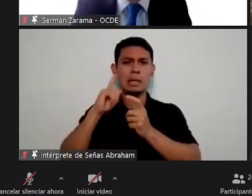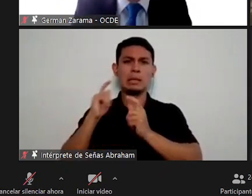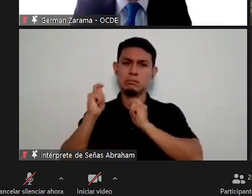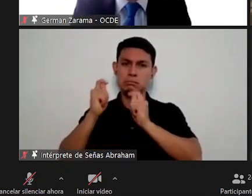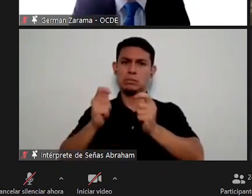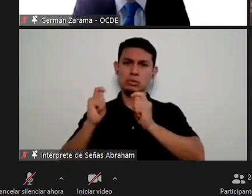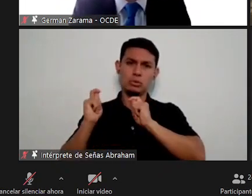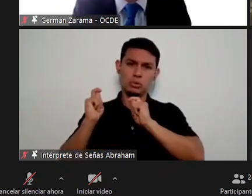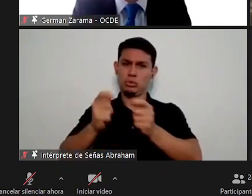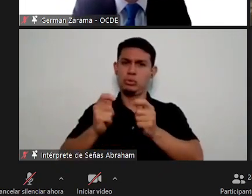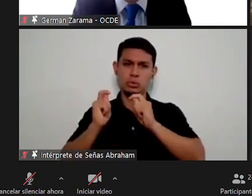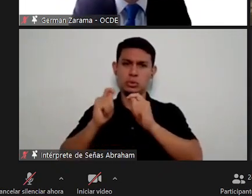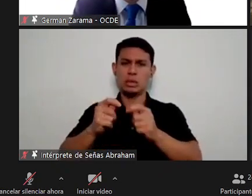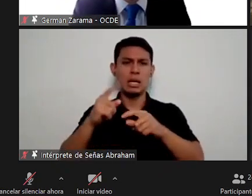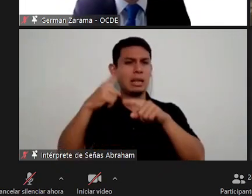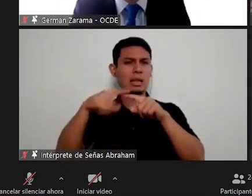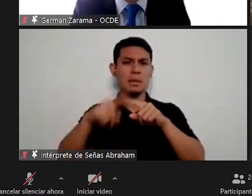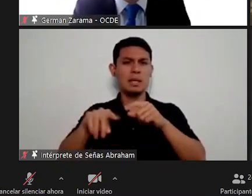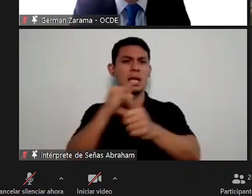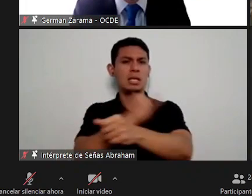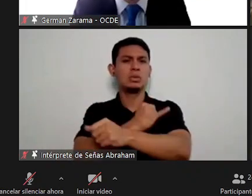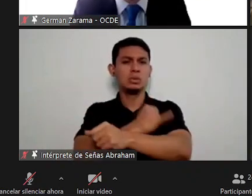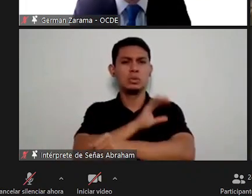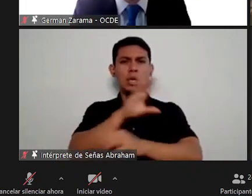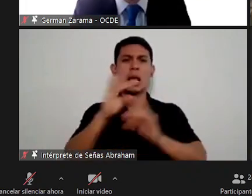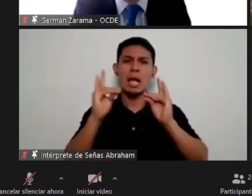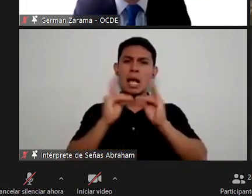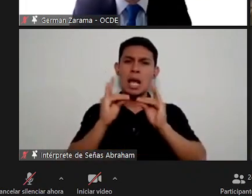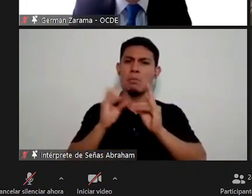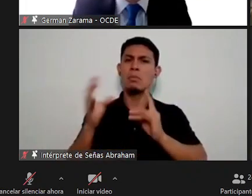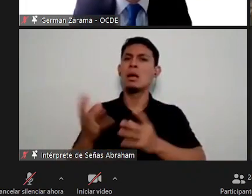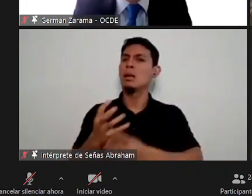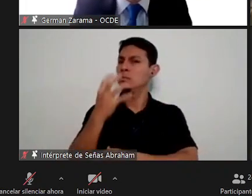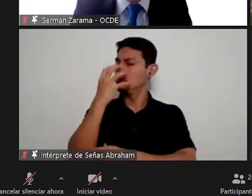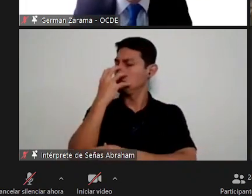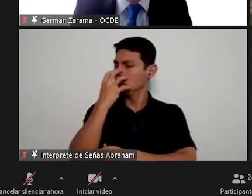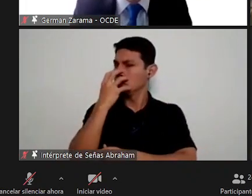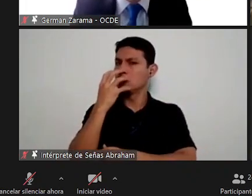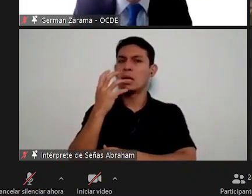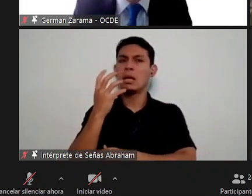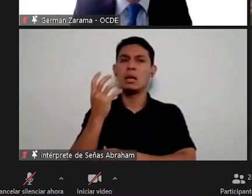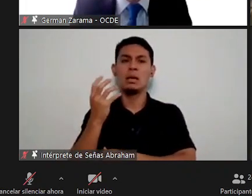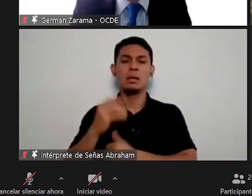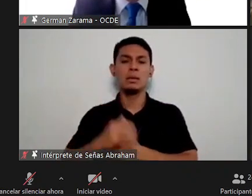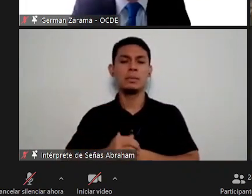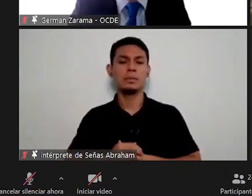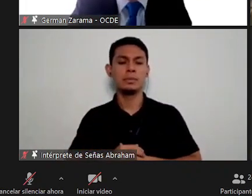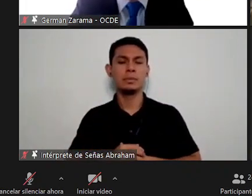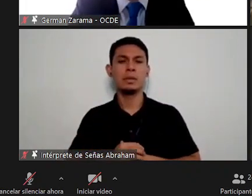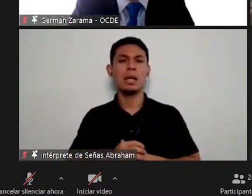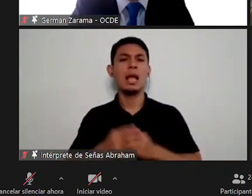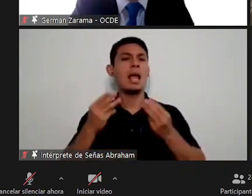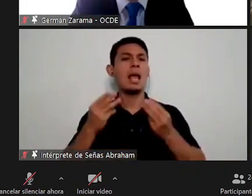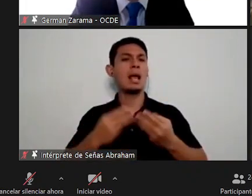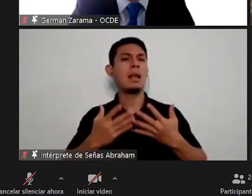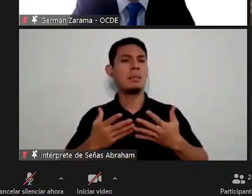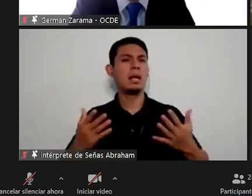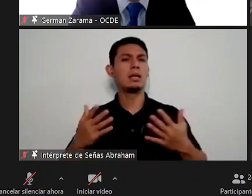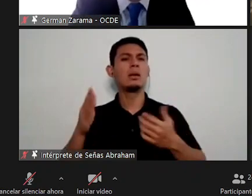supported with the donations for different institutions such as beds uh ventilators